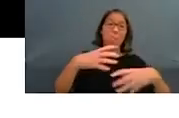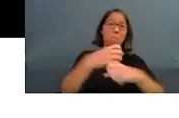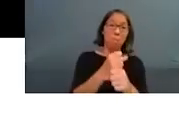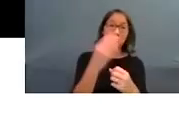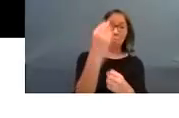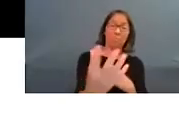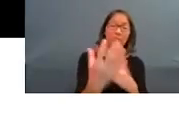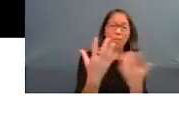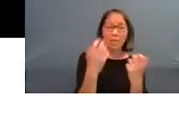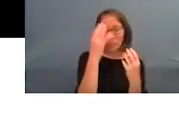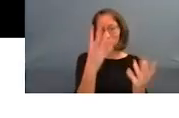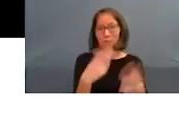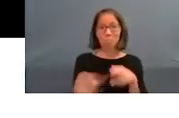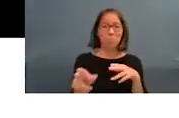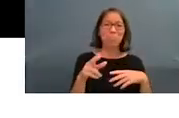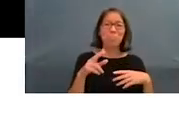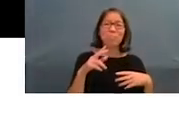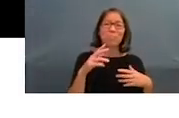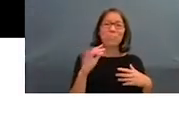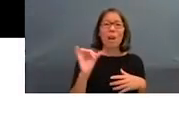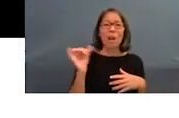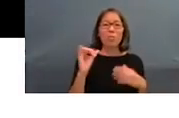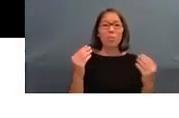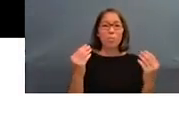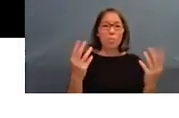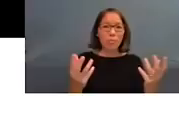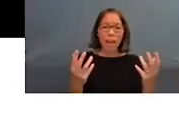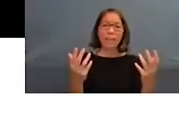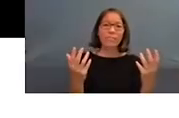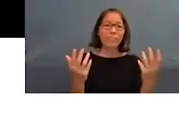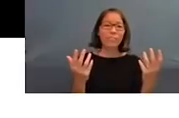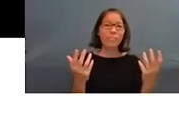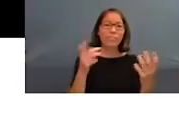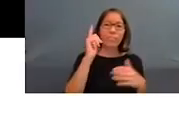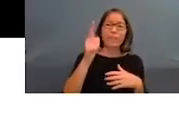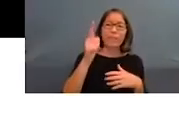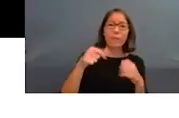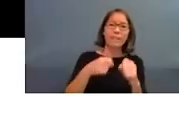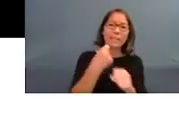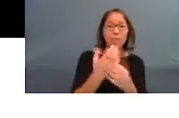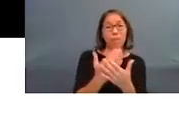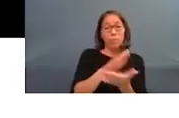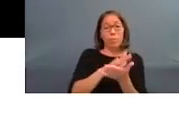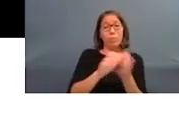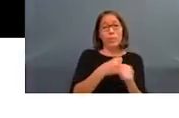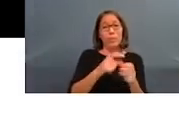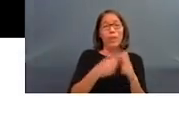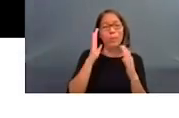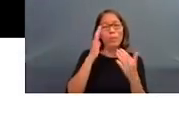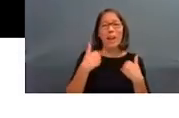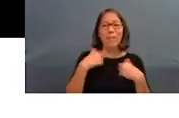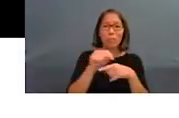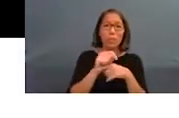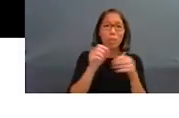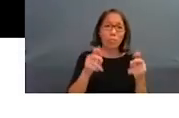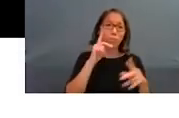give a brief overview as well as then provide in later in the year or before the school year starts, we'll have that training opportunity for